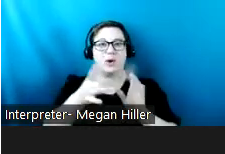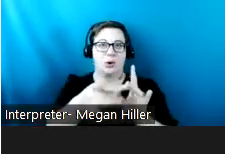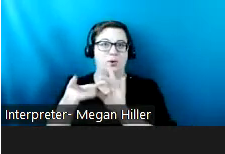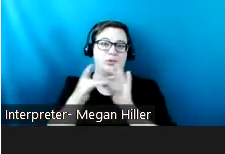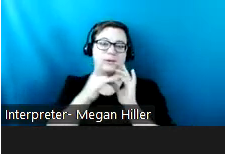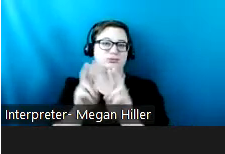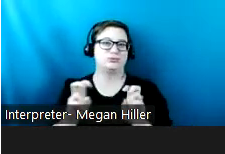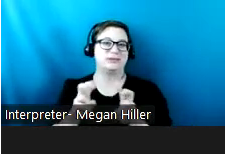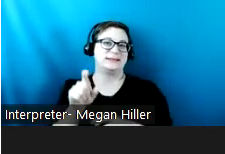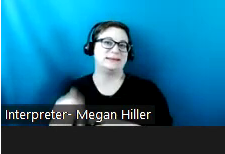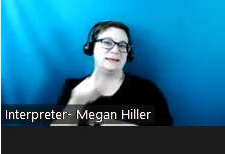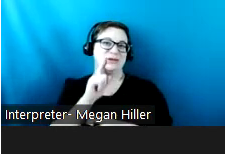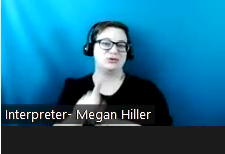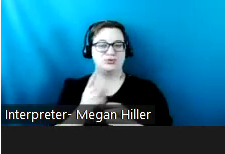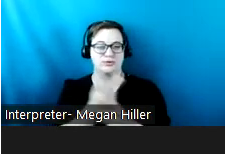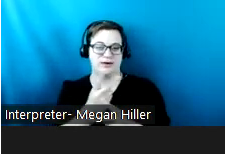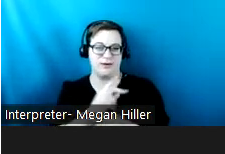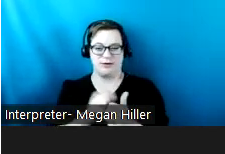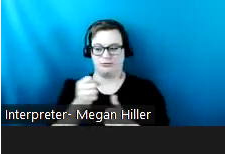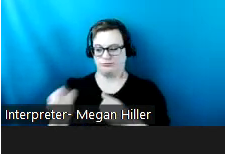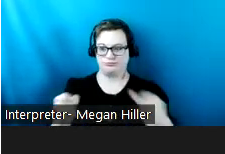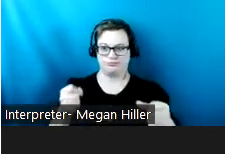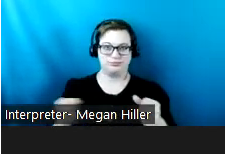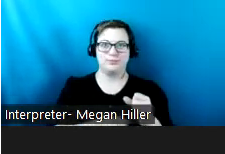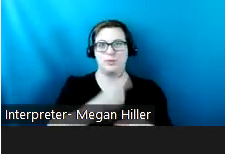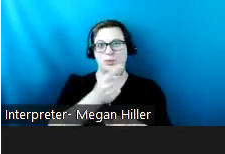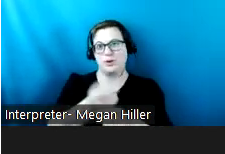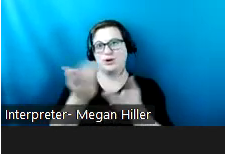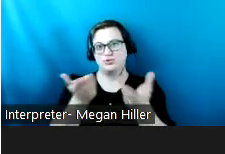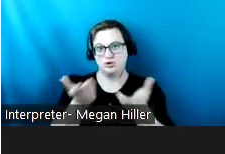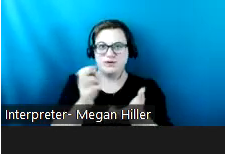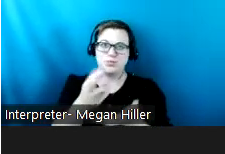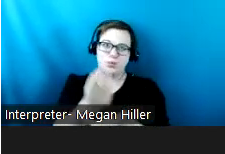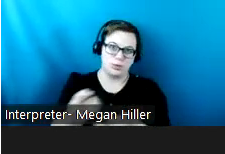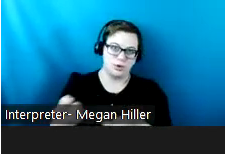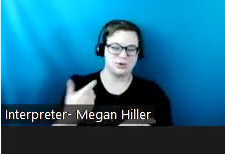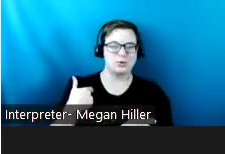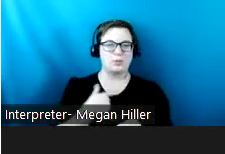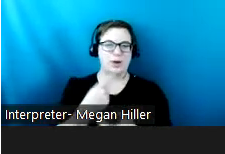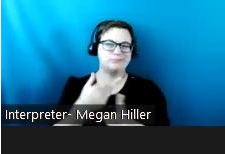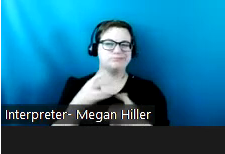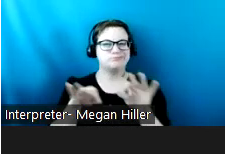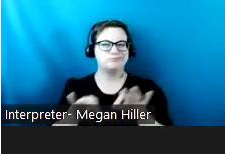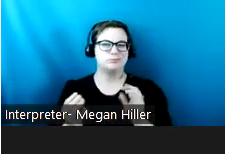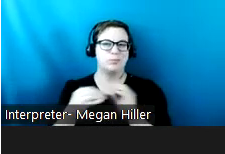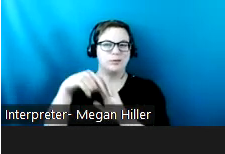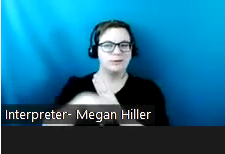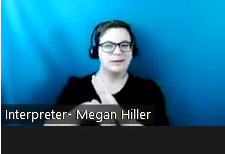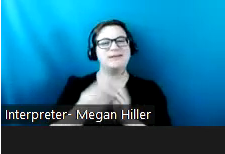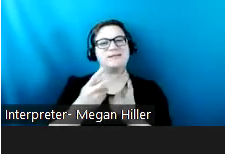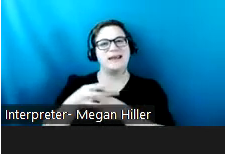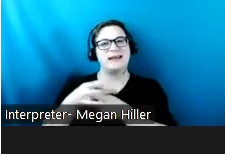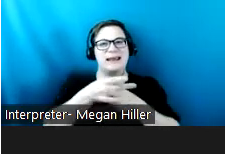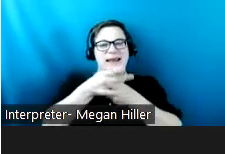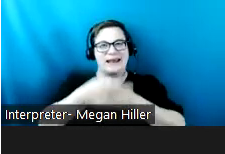navigating individuals to appropriate services and resources. We'll be diving more into care coordination